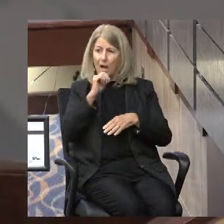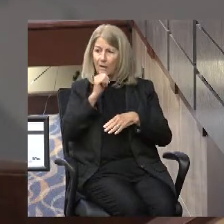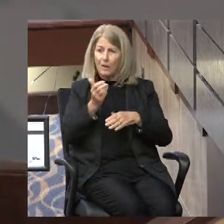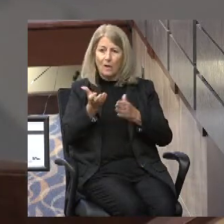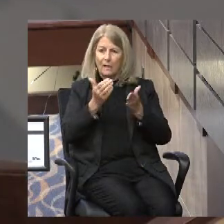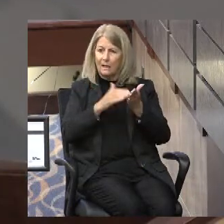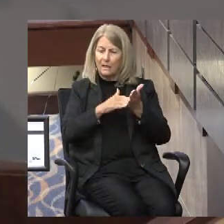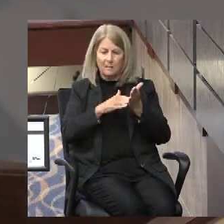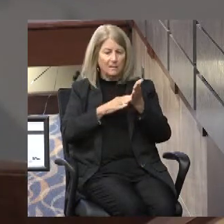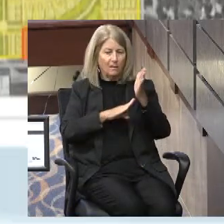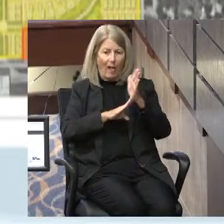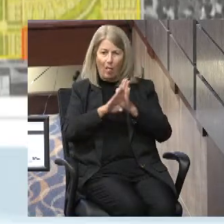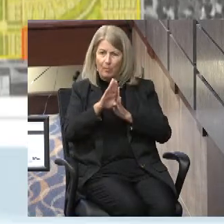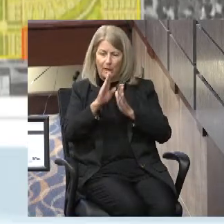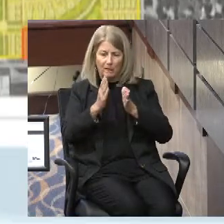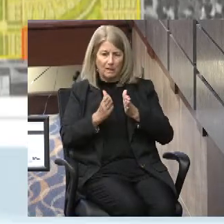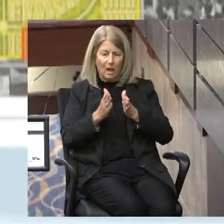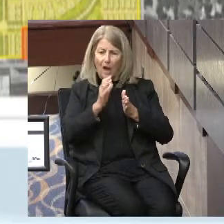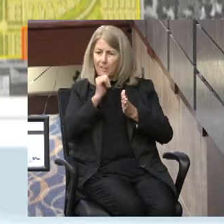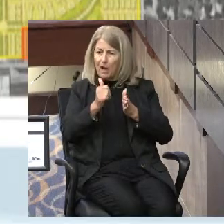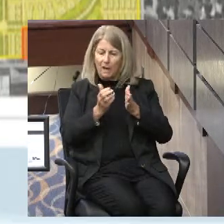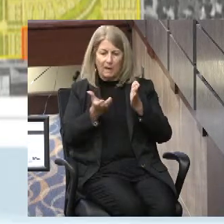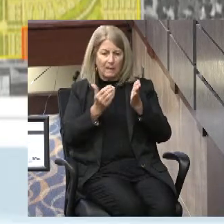development. I'm not against